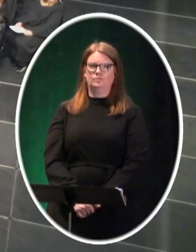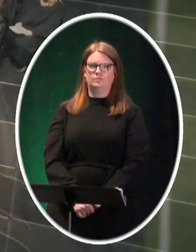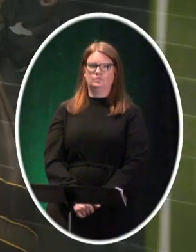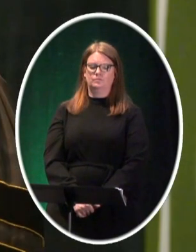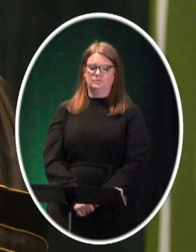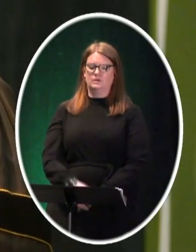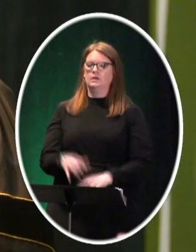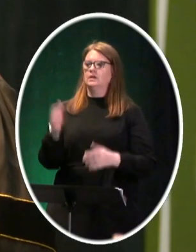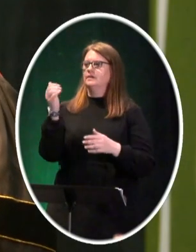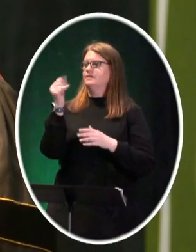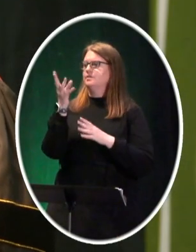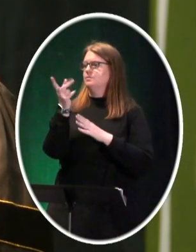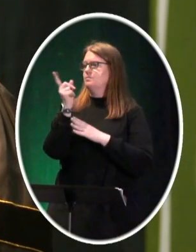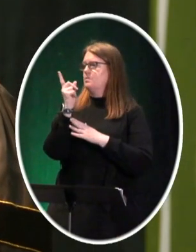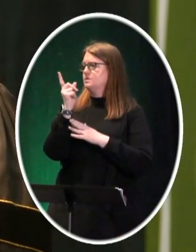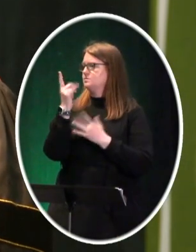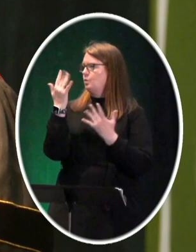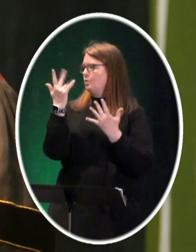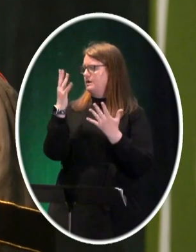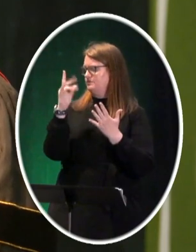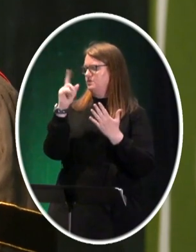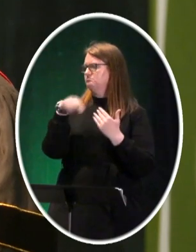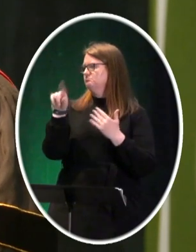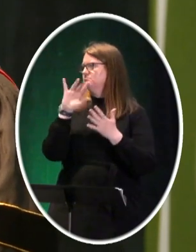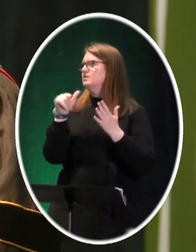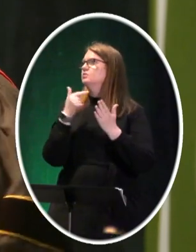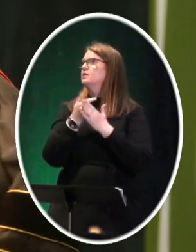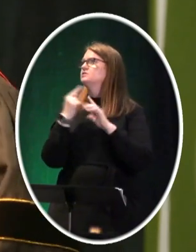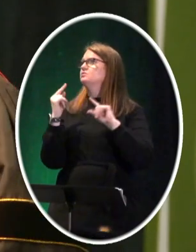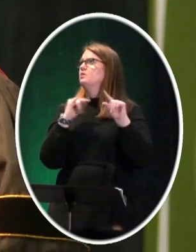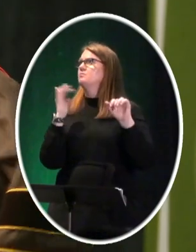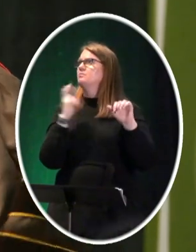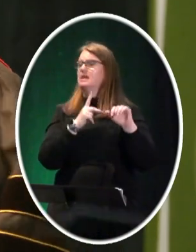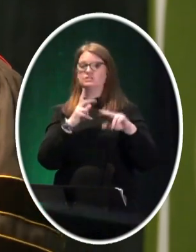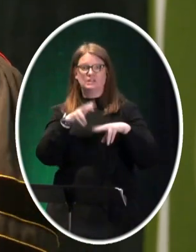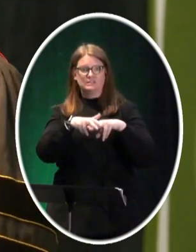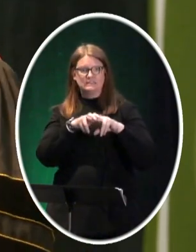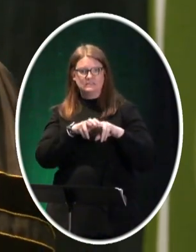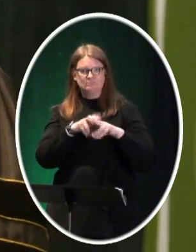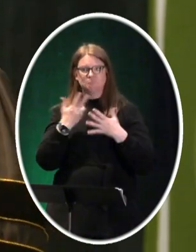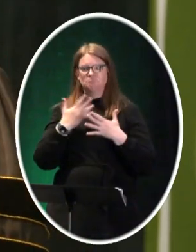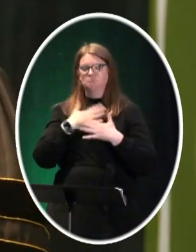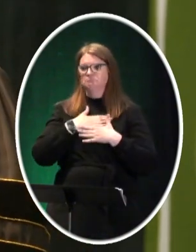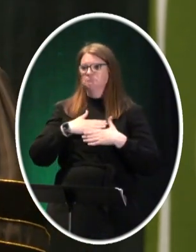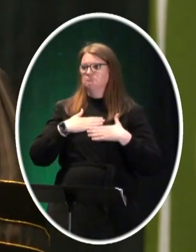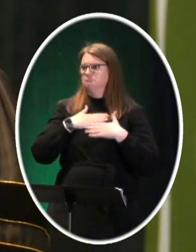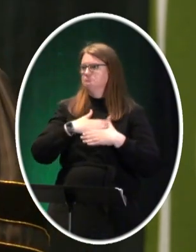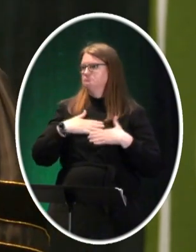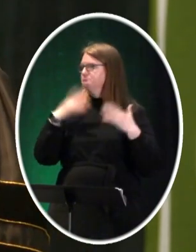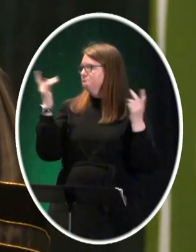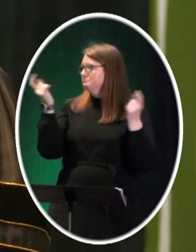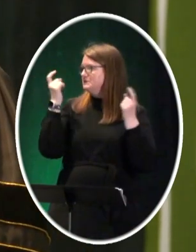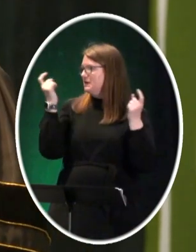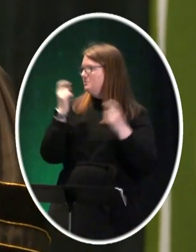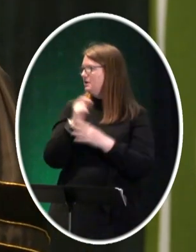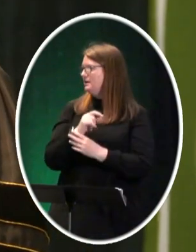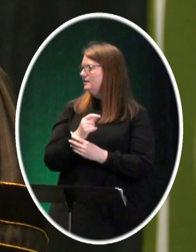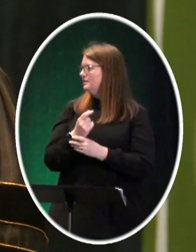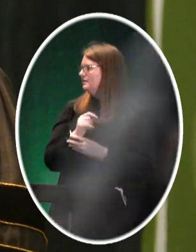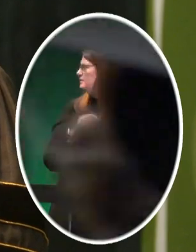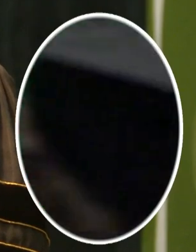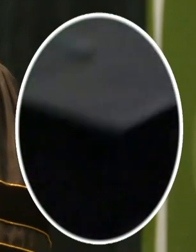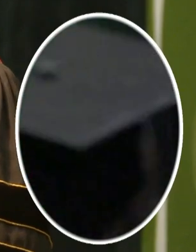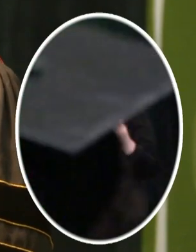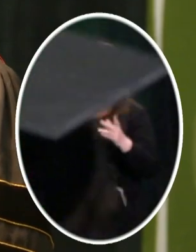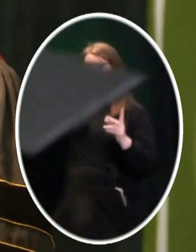We have a few moments while we're waiting for the graduates to get back to their seat. So just enjoy and celebrate a little bit today what this is